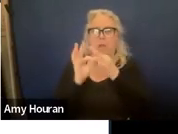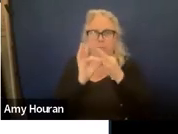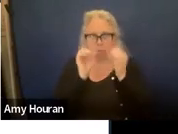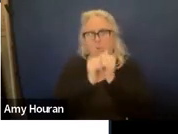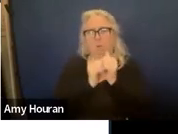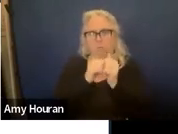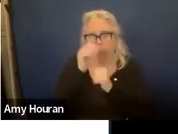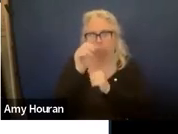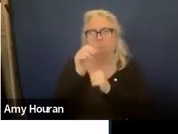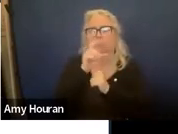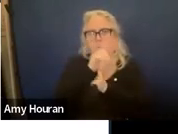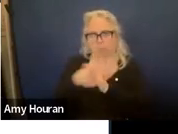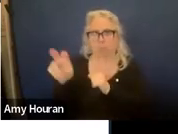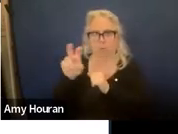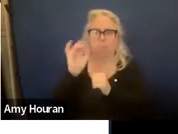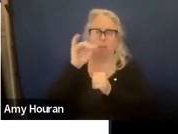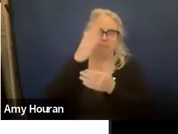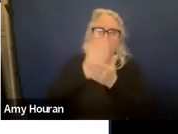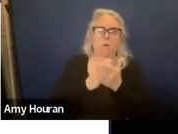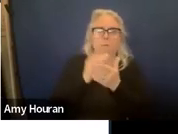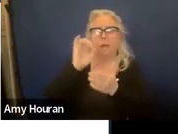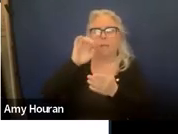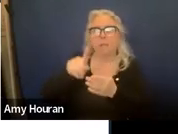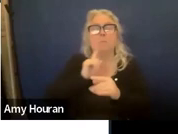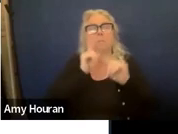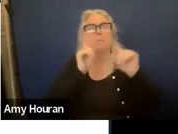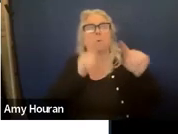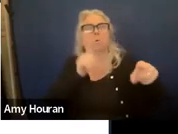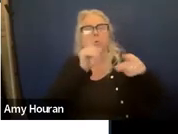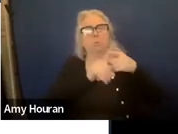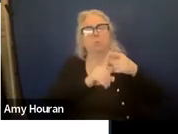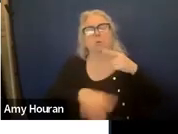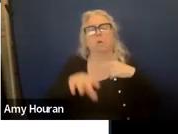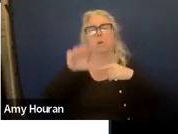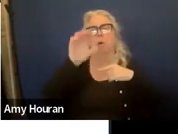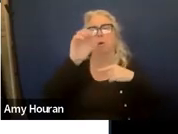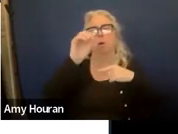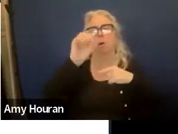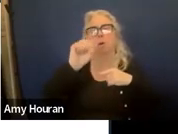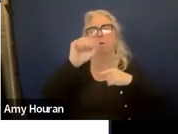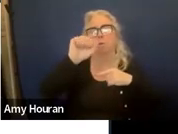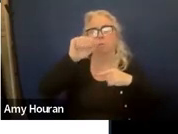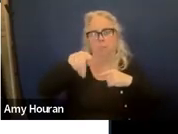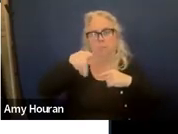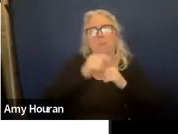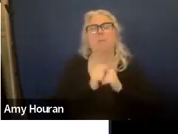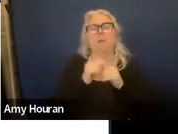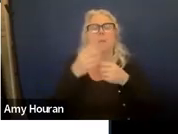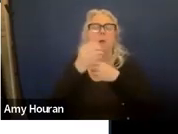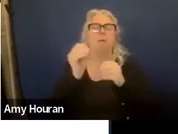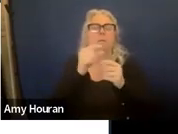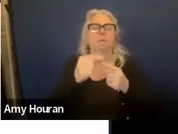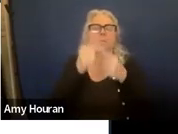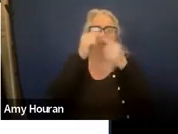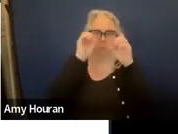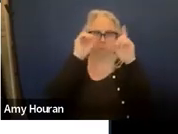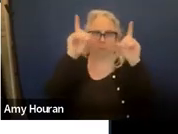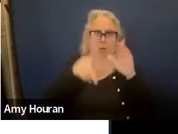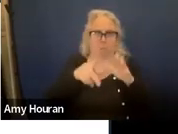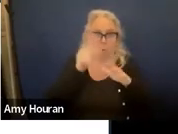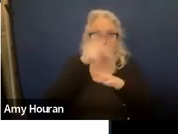that IEP. We report that straight to OSEP, the Office of Special Ed Programs. And the big